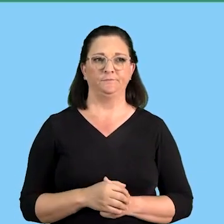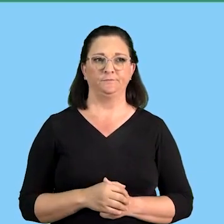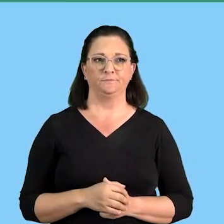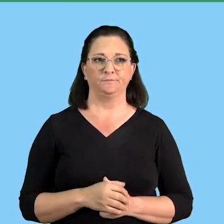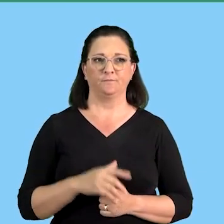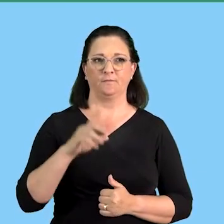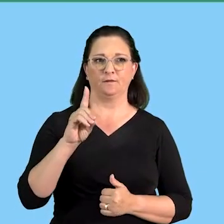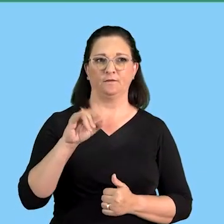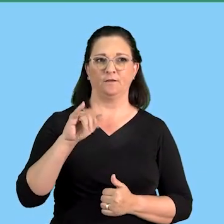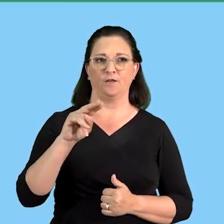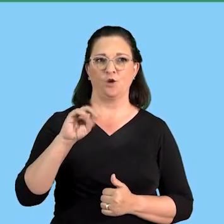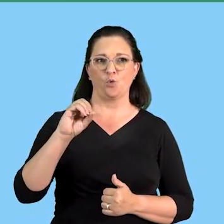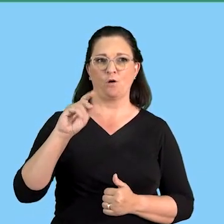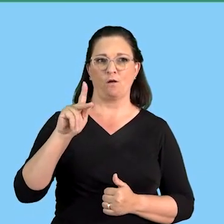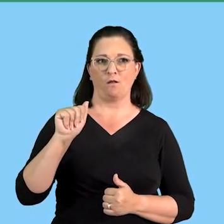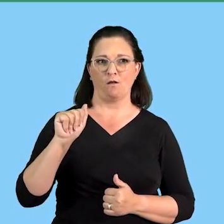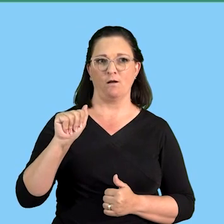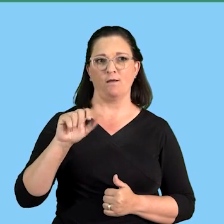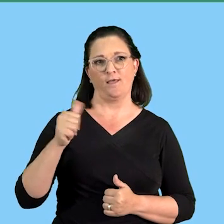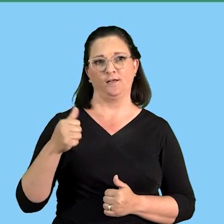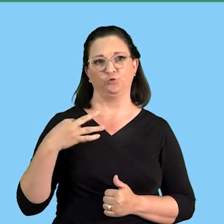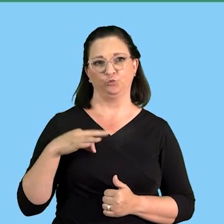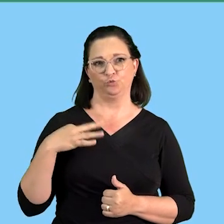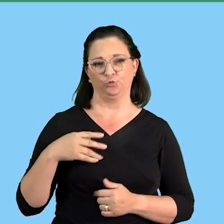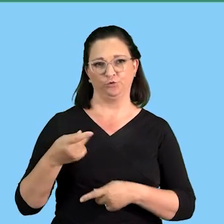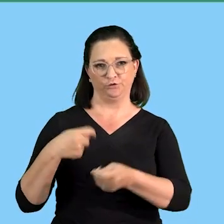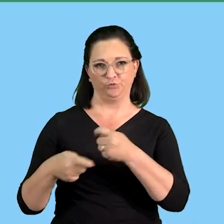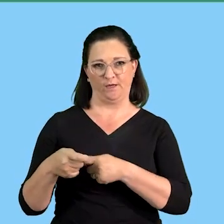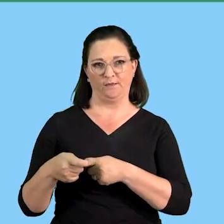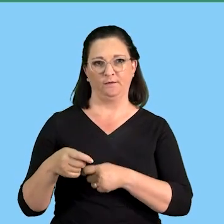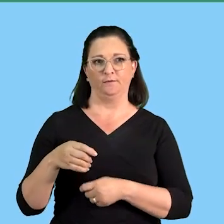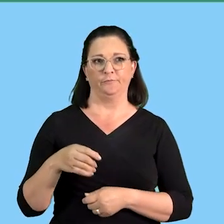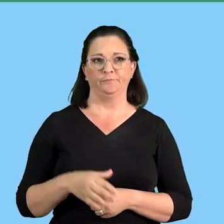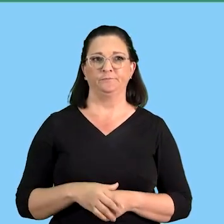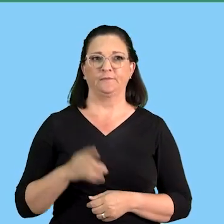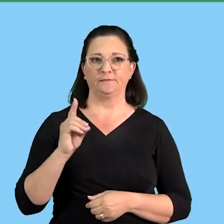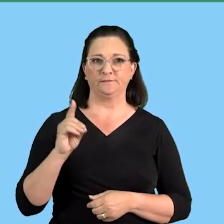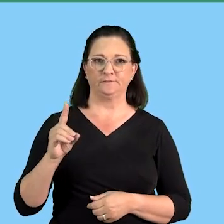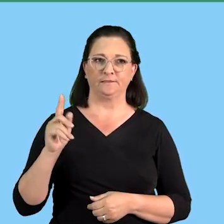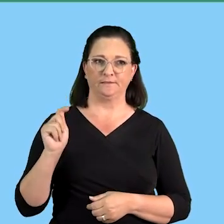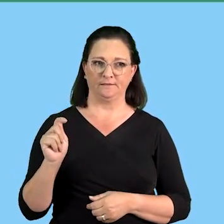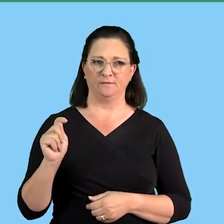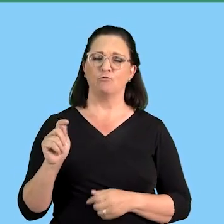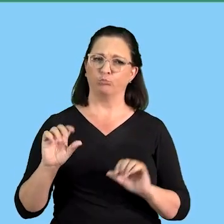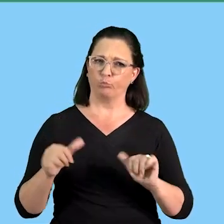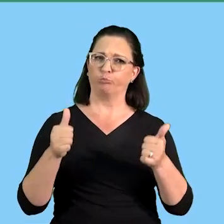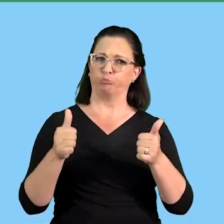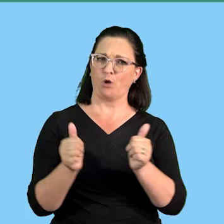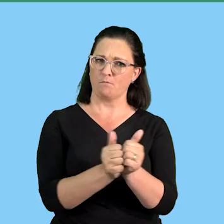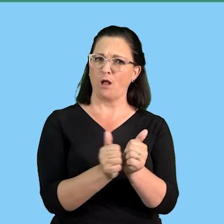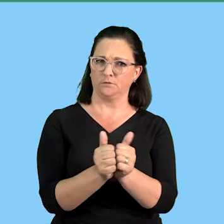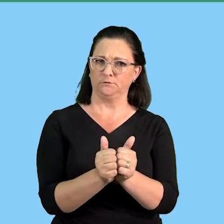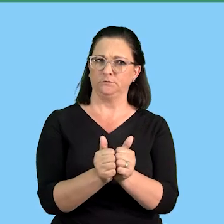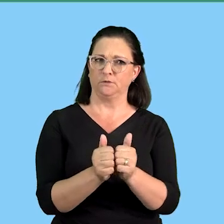have Dinuka and Daughters Trading. Looking into Dinuka and Daughters Trading, this is a successful partnership, but